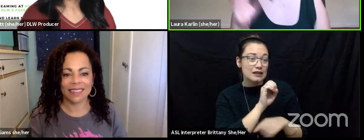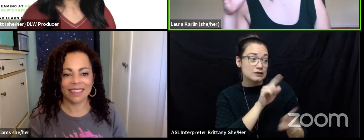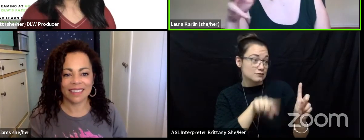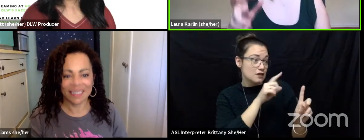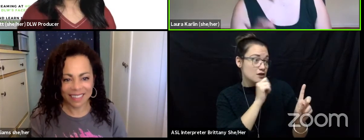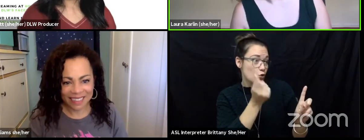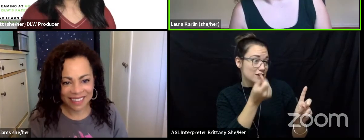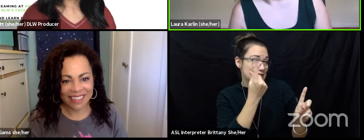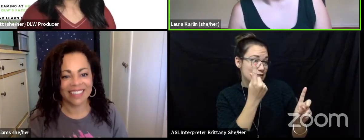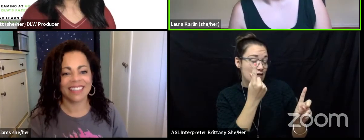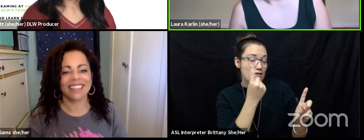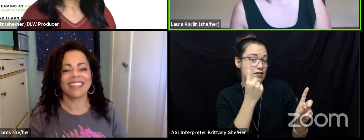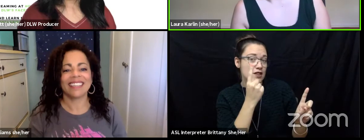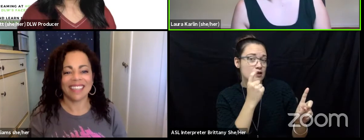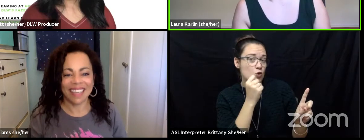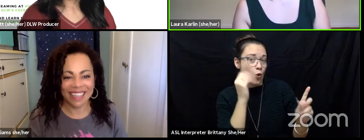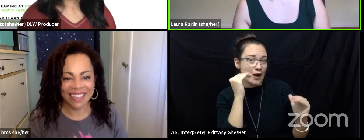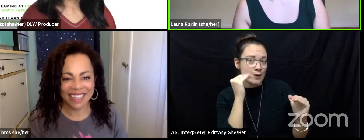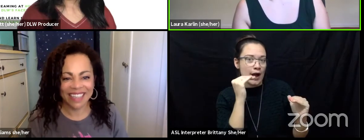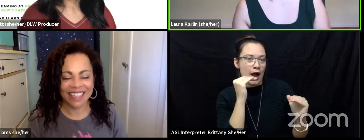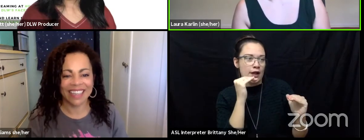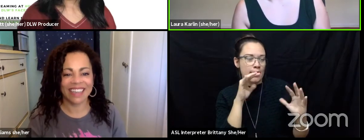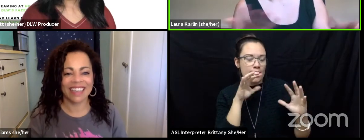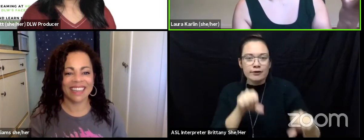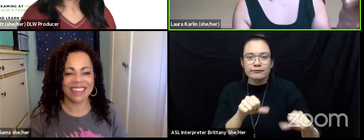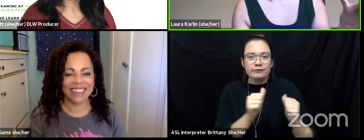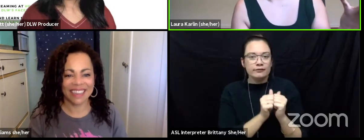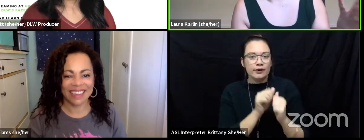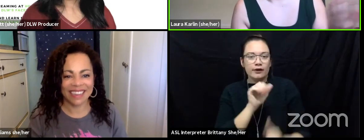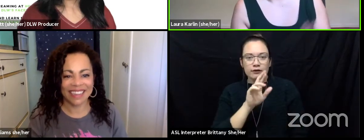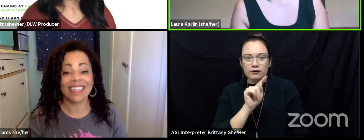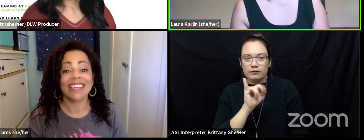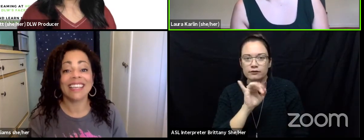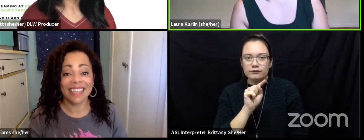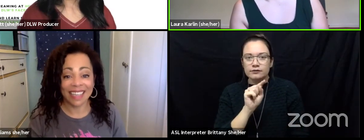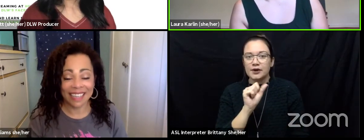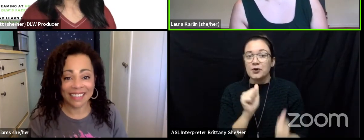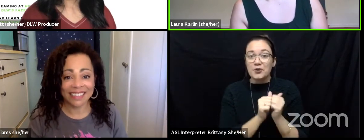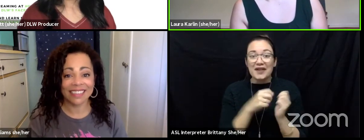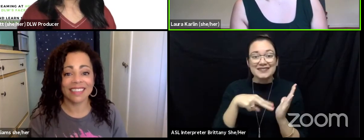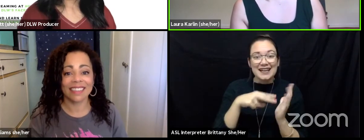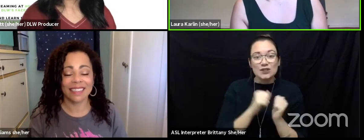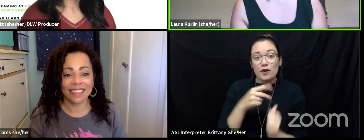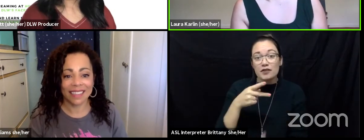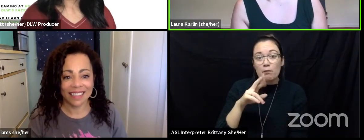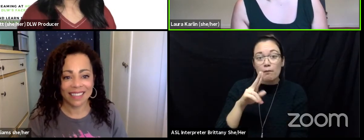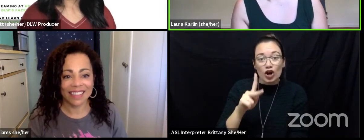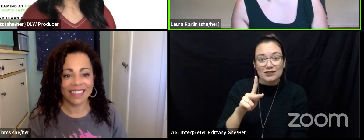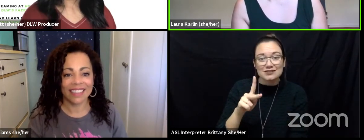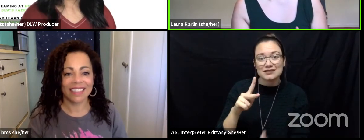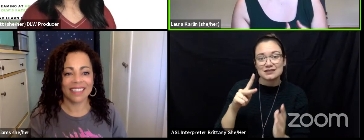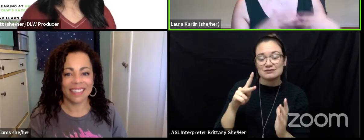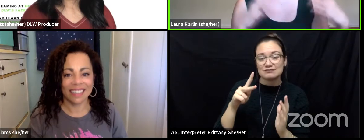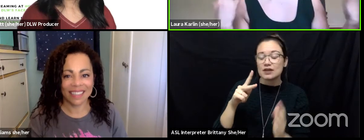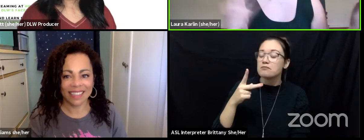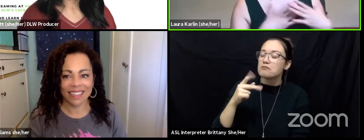be pounced on by artists. We do it with our Dancing Through Parkinson's programs. I'm constantly going into,